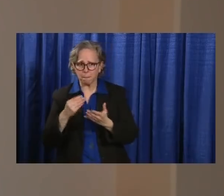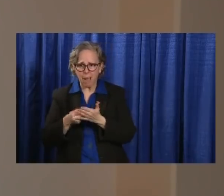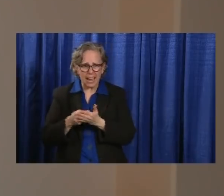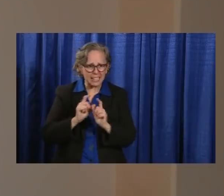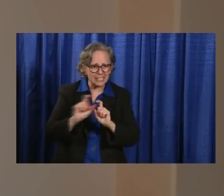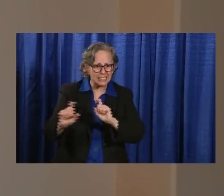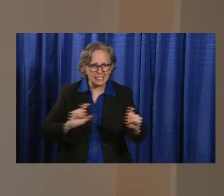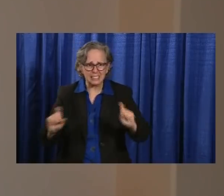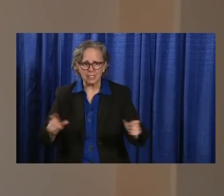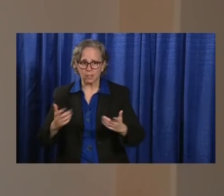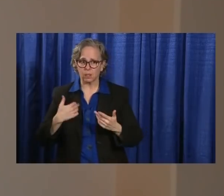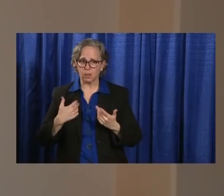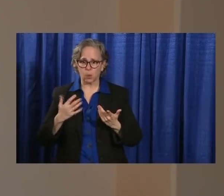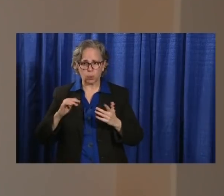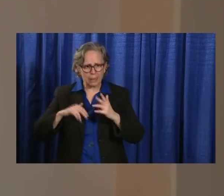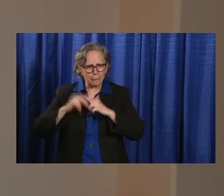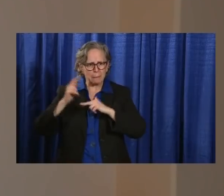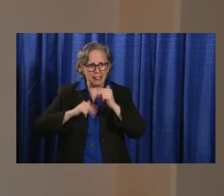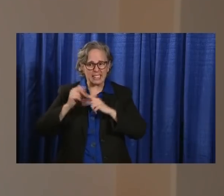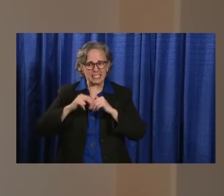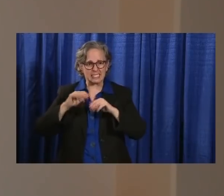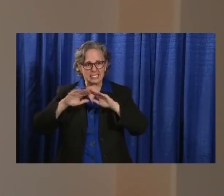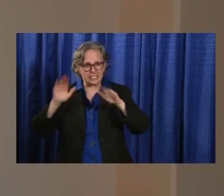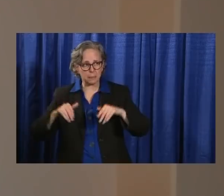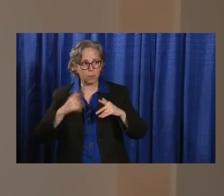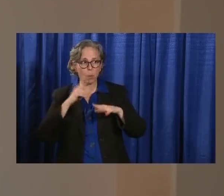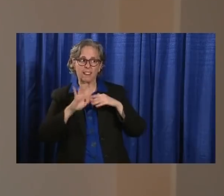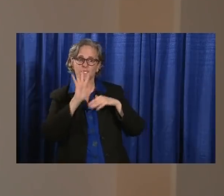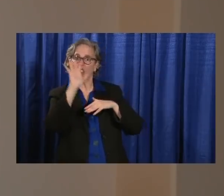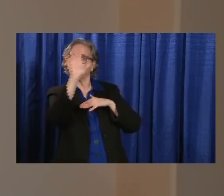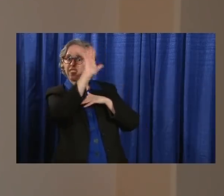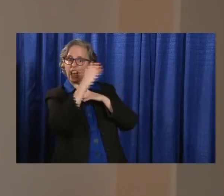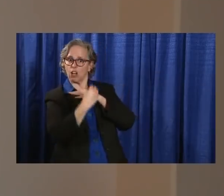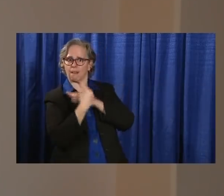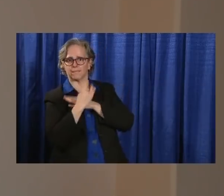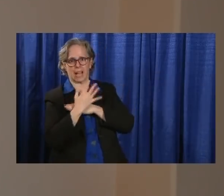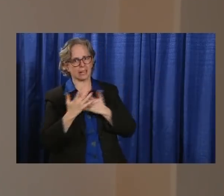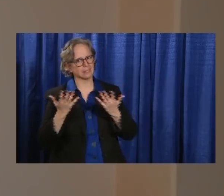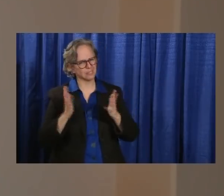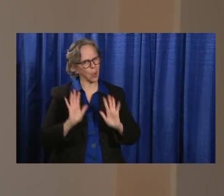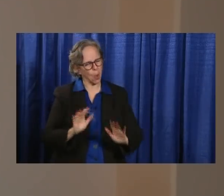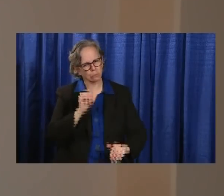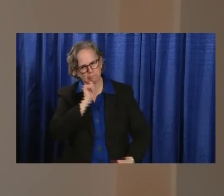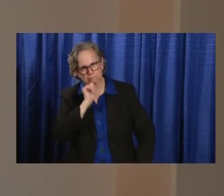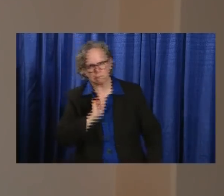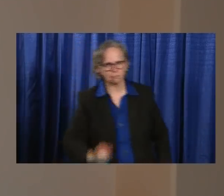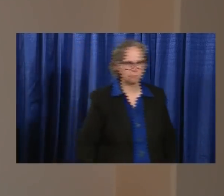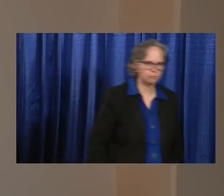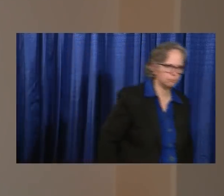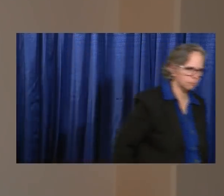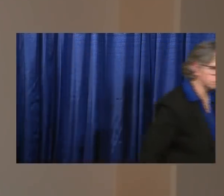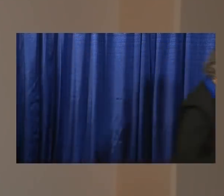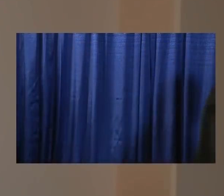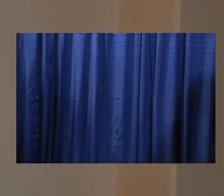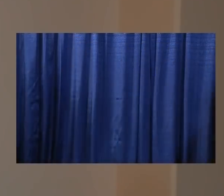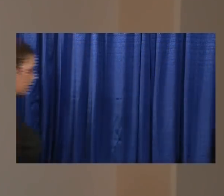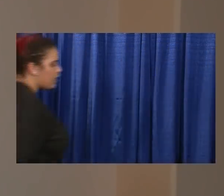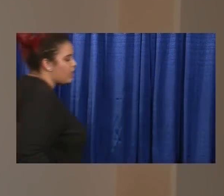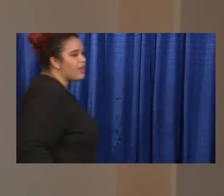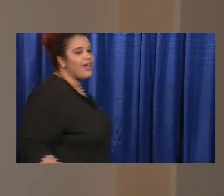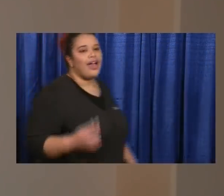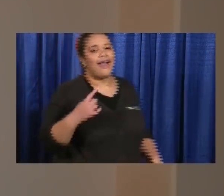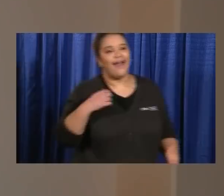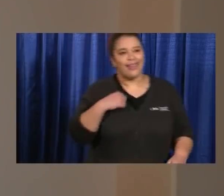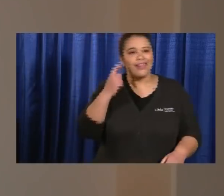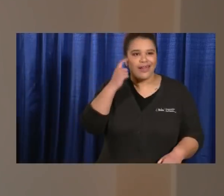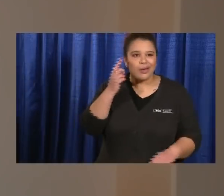it, waiting for their guidance, literally, as we speak. And I think people understand that. They understand the time. They understand that this is all new. But as time